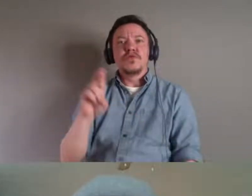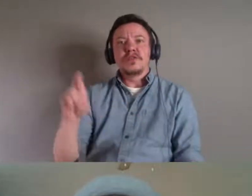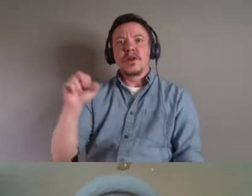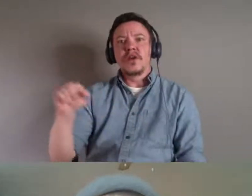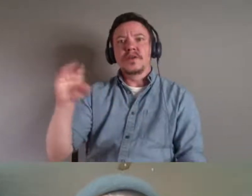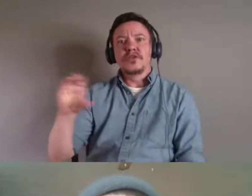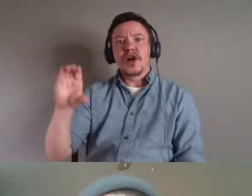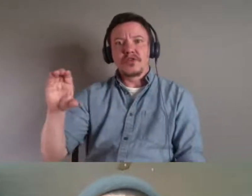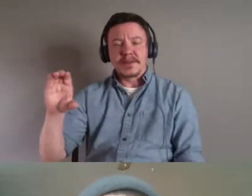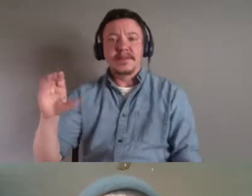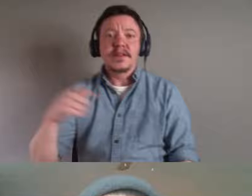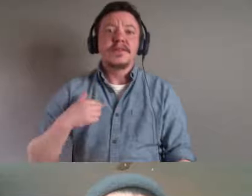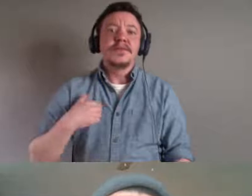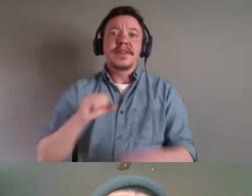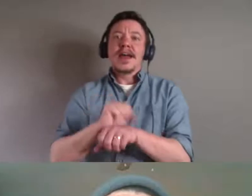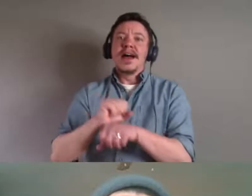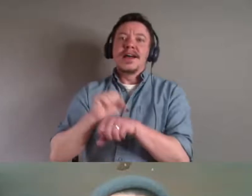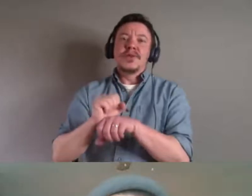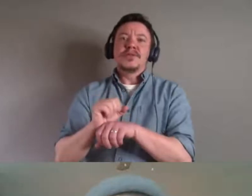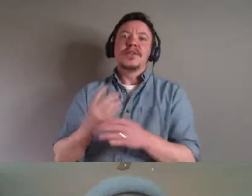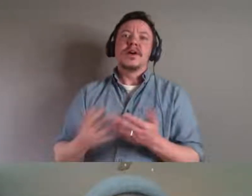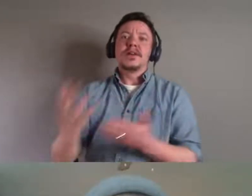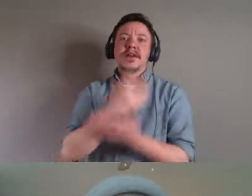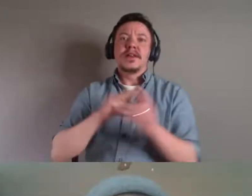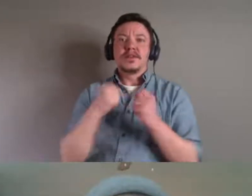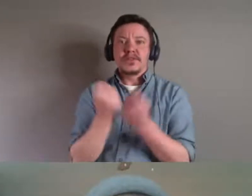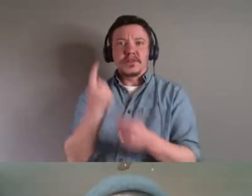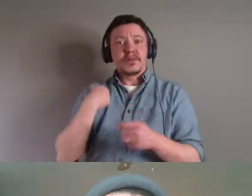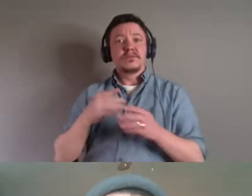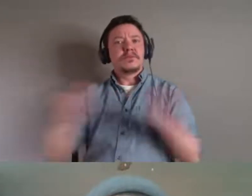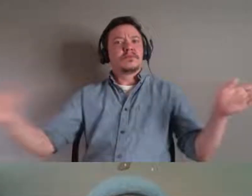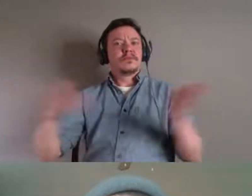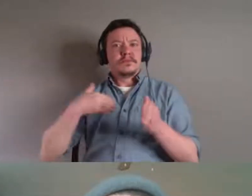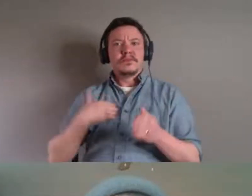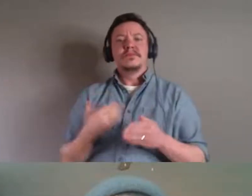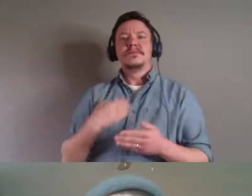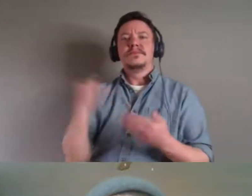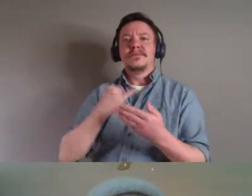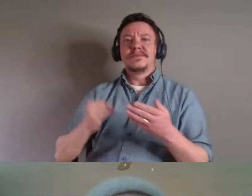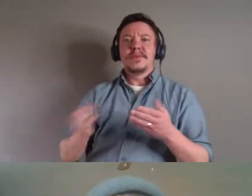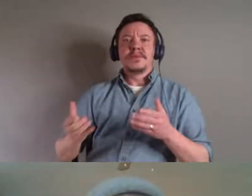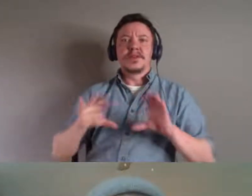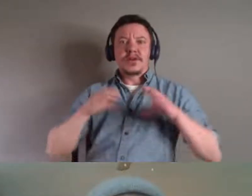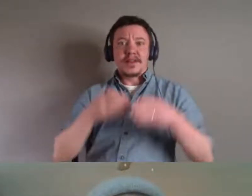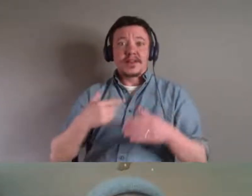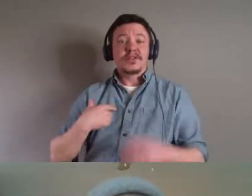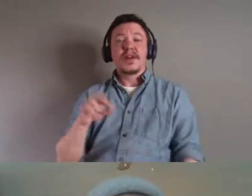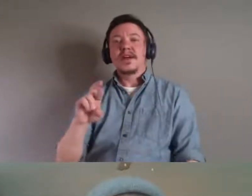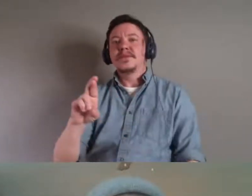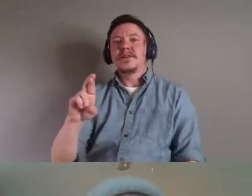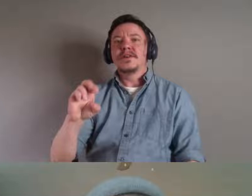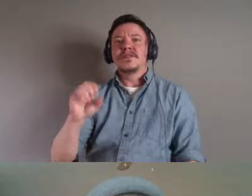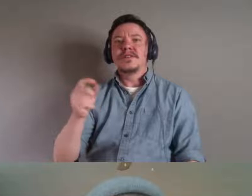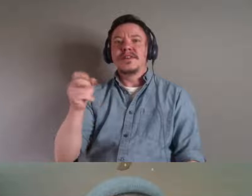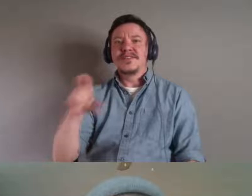with our collections team taking care of the public art collection. I am the registrar, so I keep track